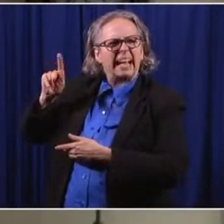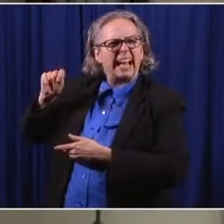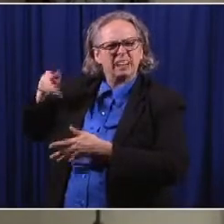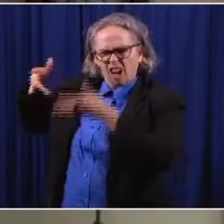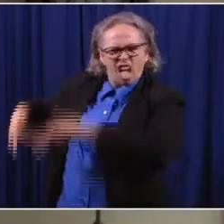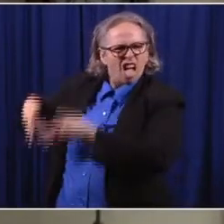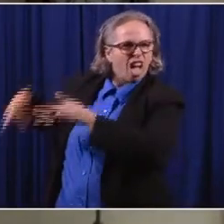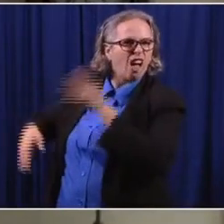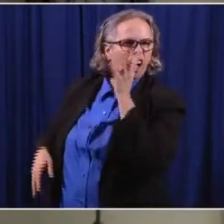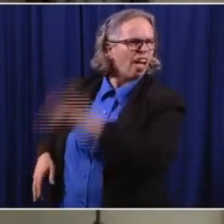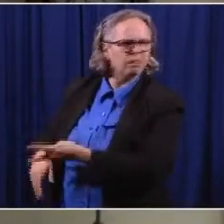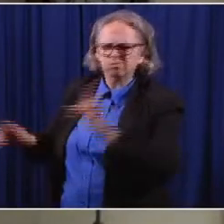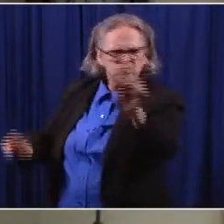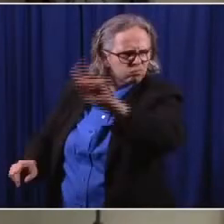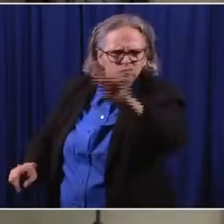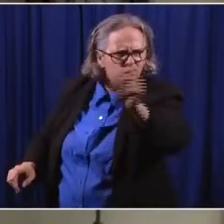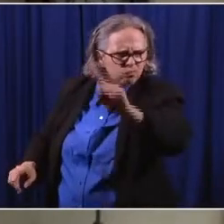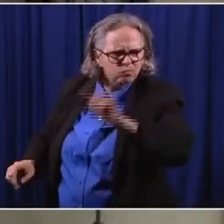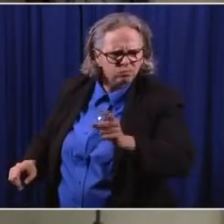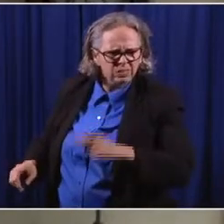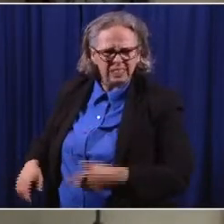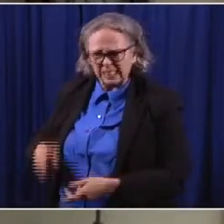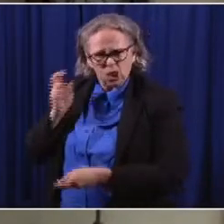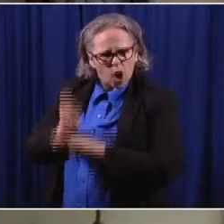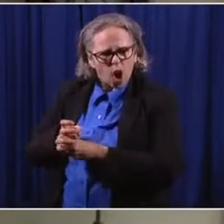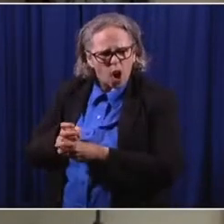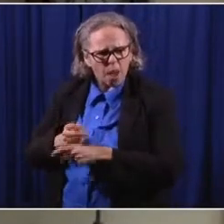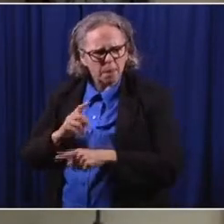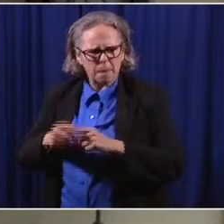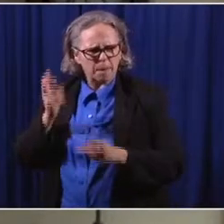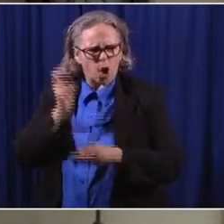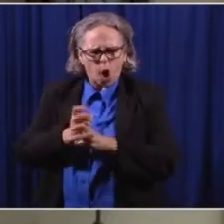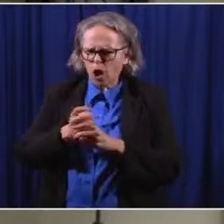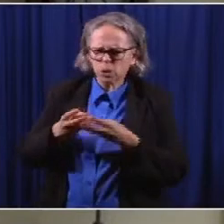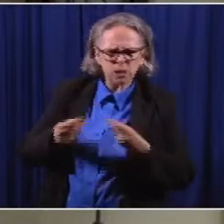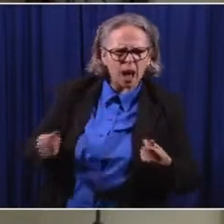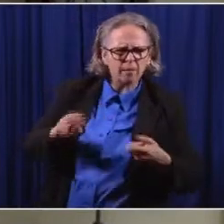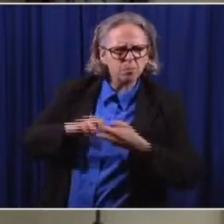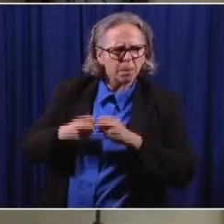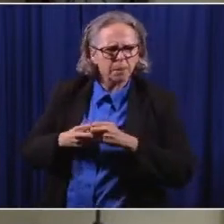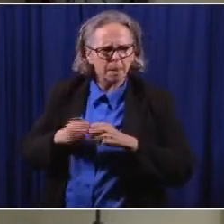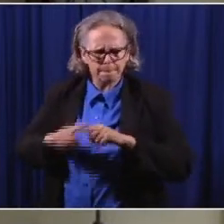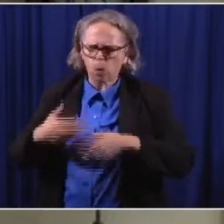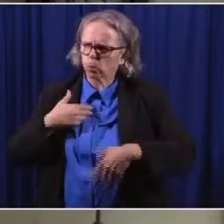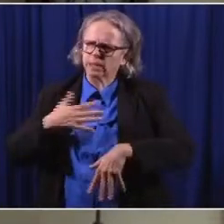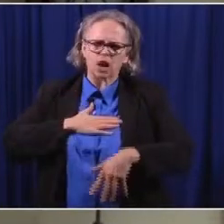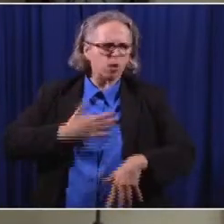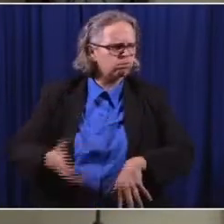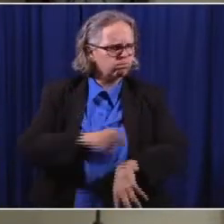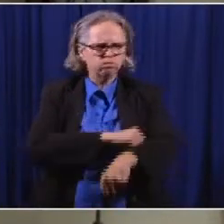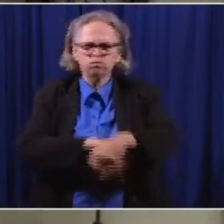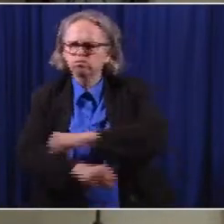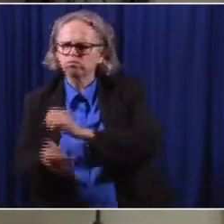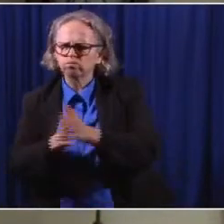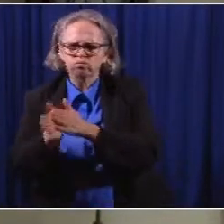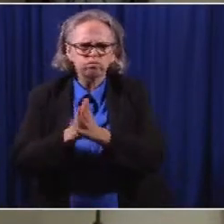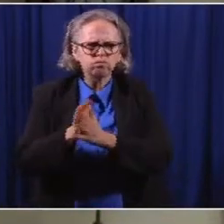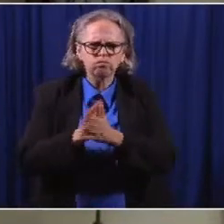these may be difficult cases to run down. And so great work, BCI, great work,